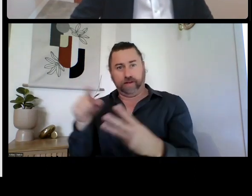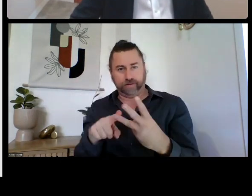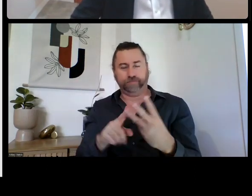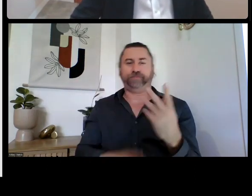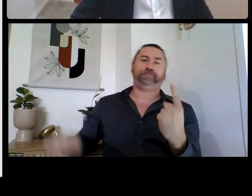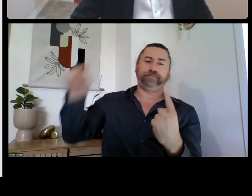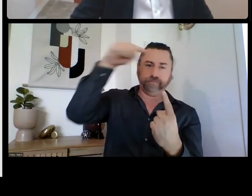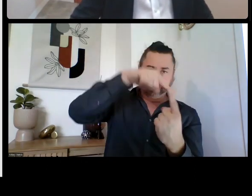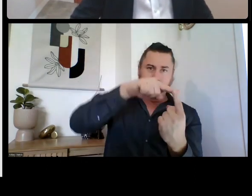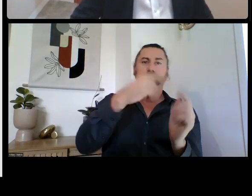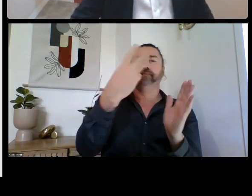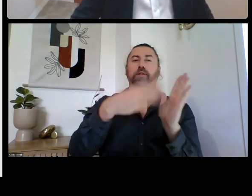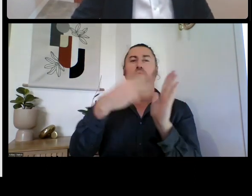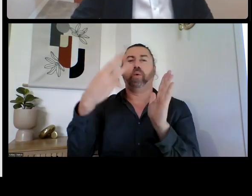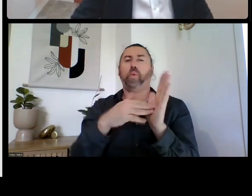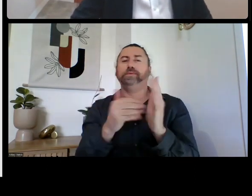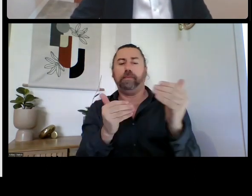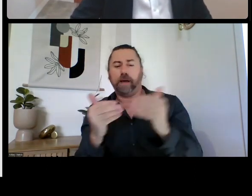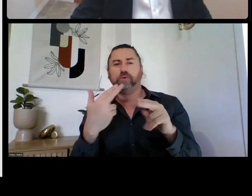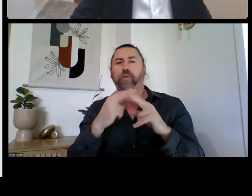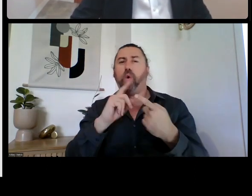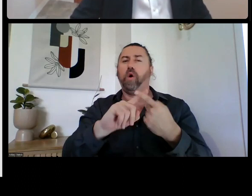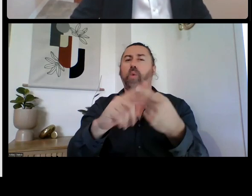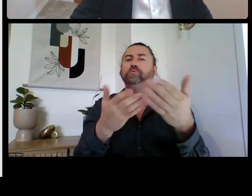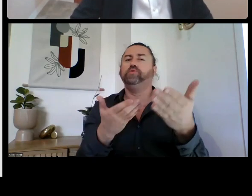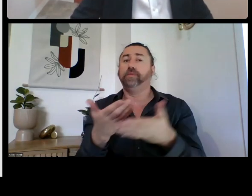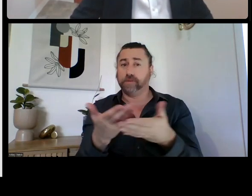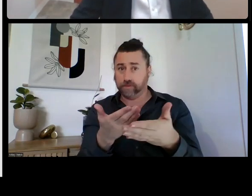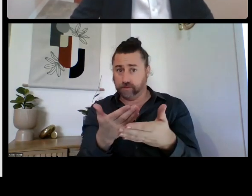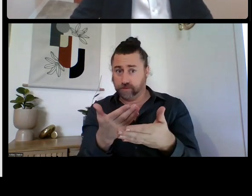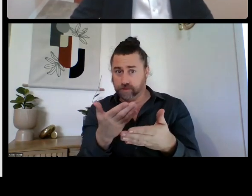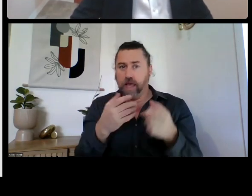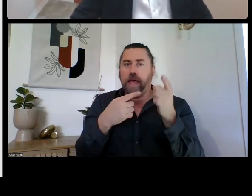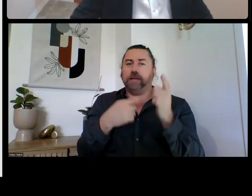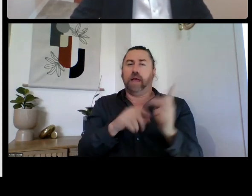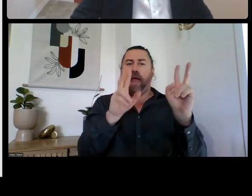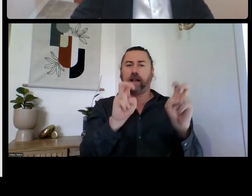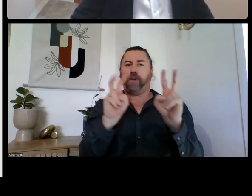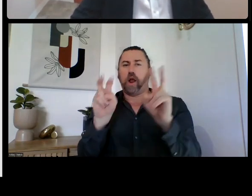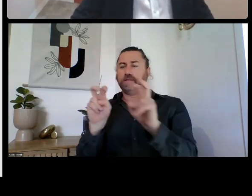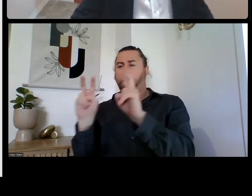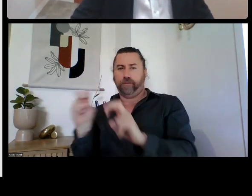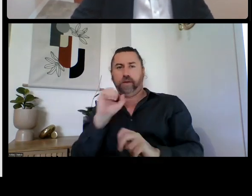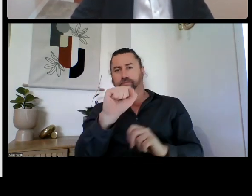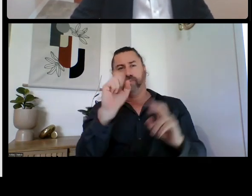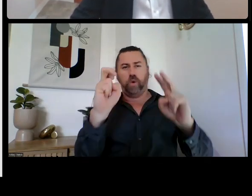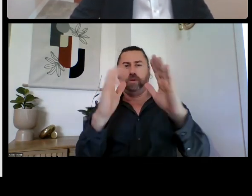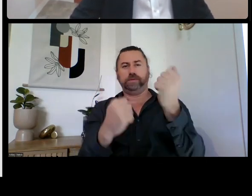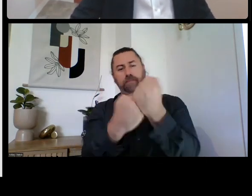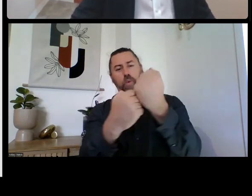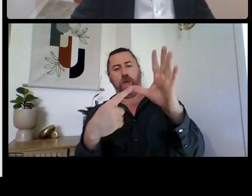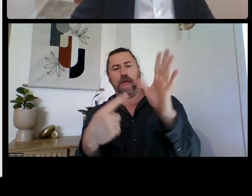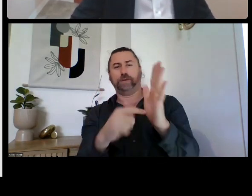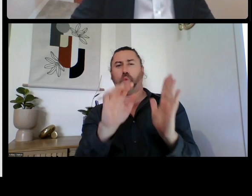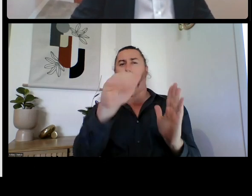So quarterly budgets for ongoing services will be set for different classifications under supported home.